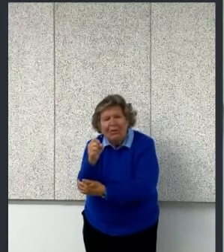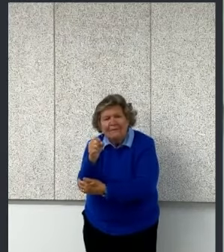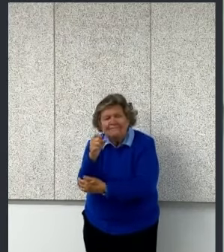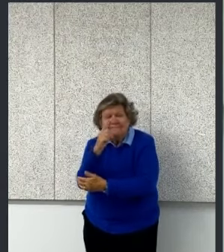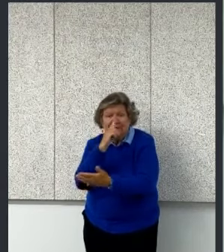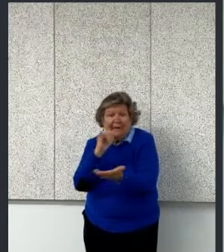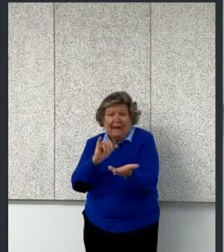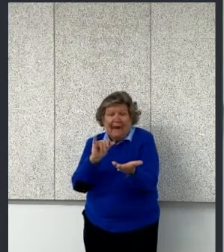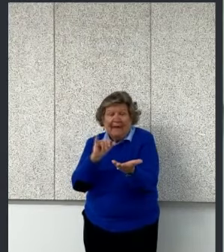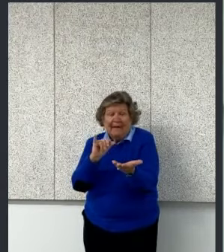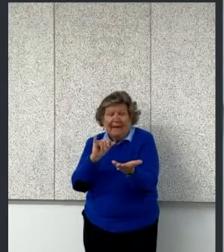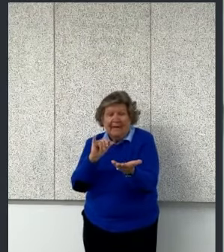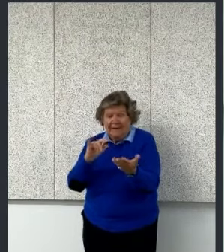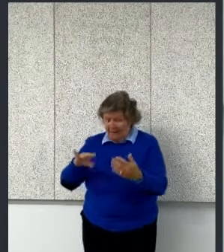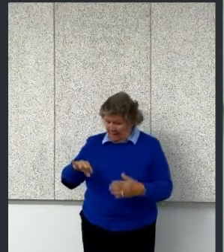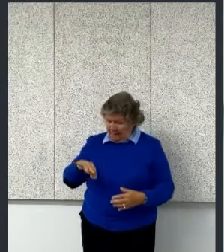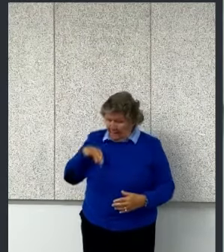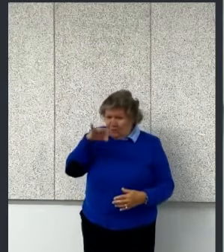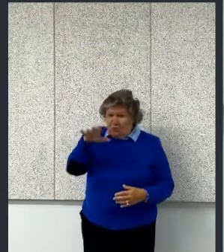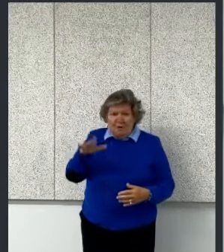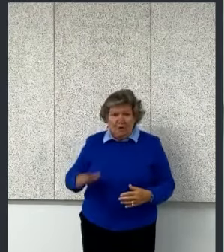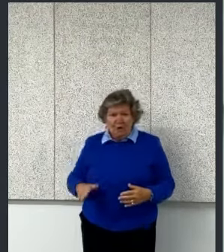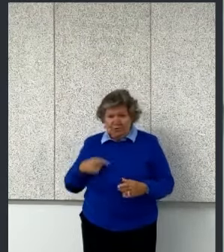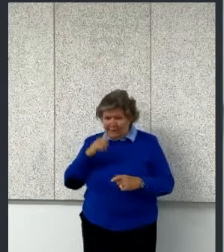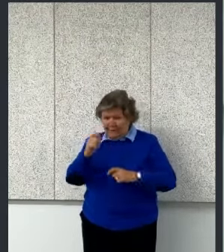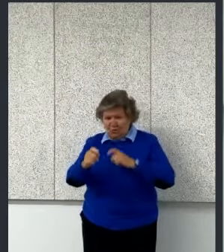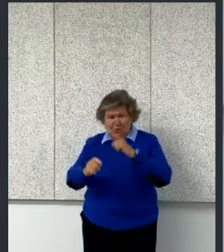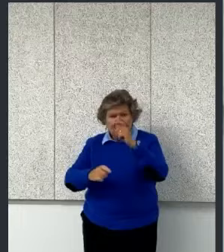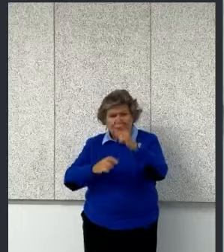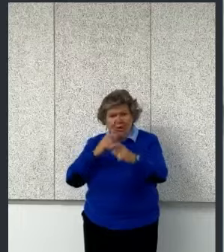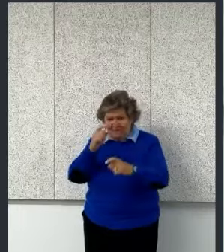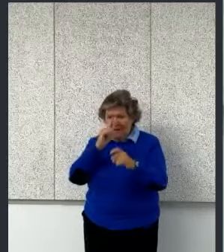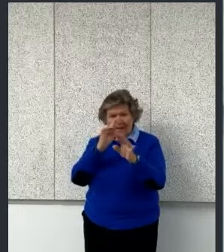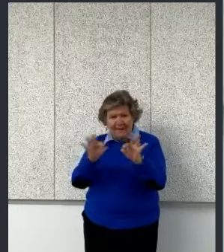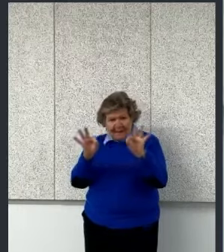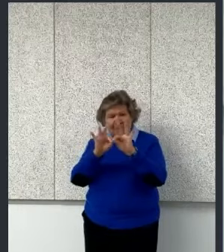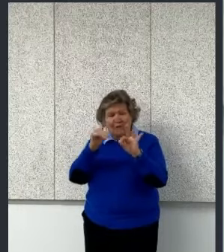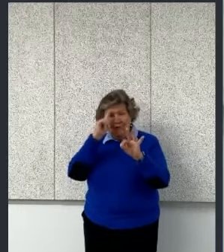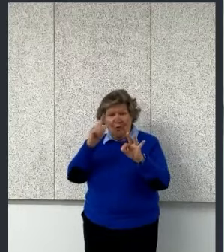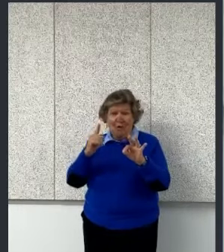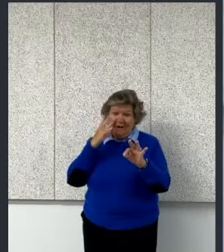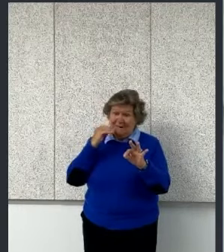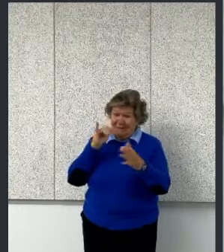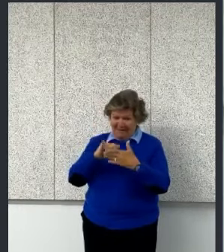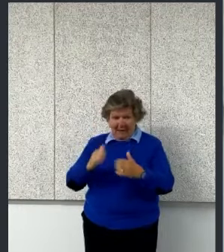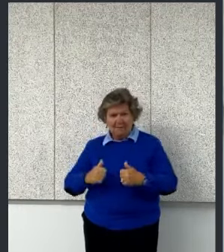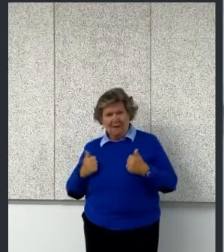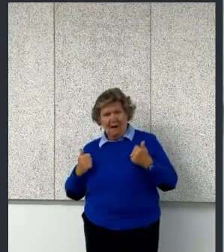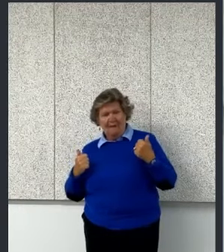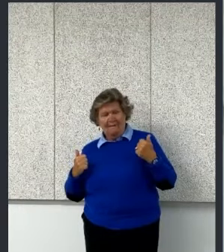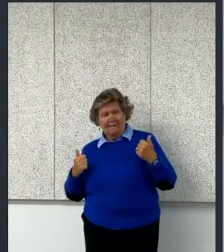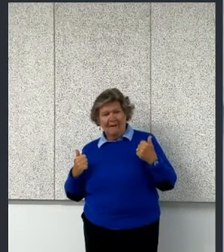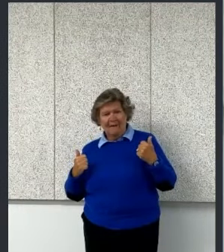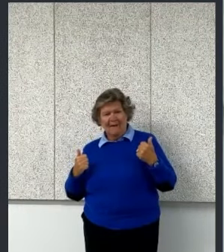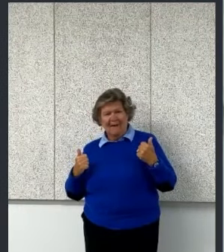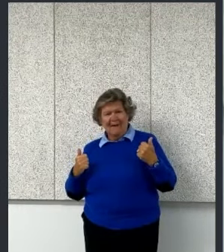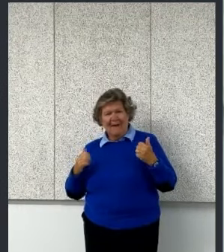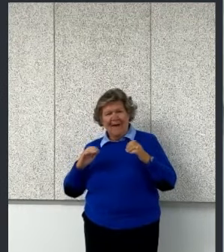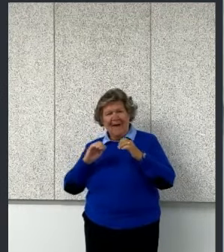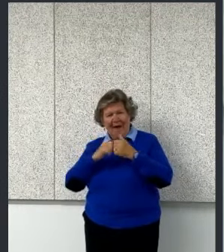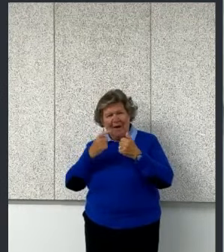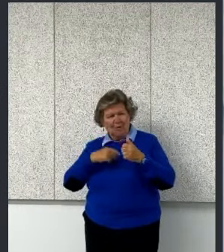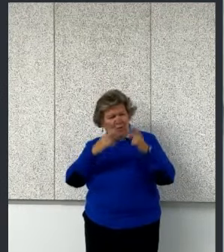in contributors, mm-hmm. are essential to a live experience. And so how do we treat them like